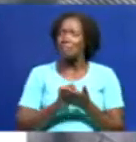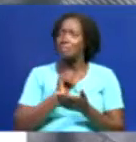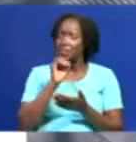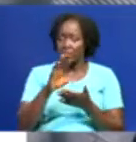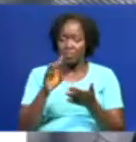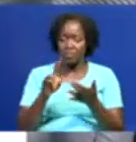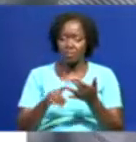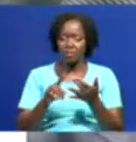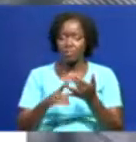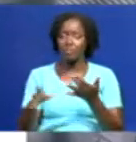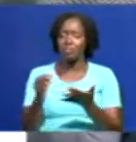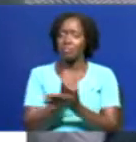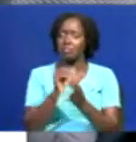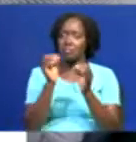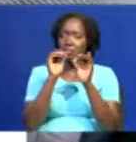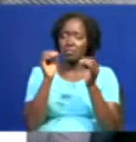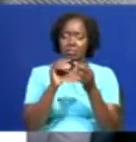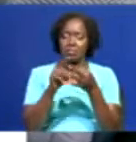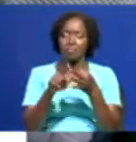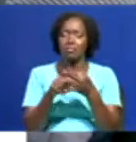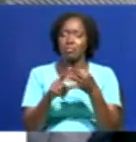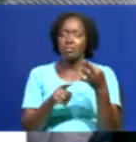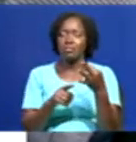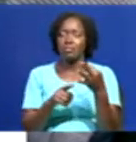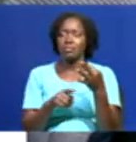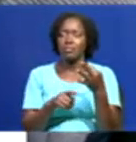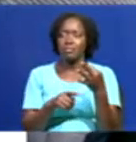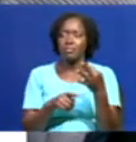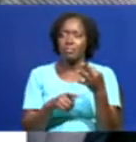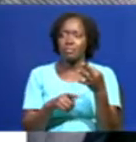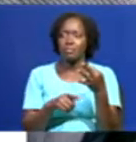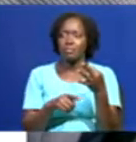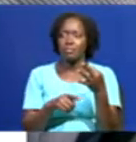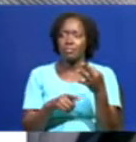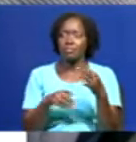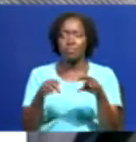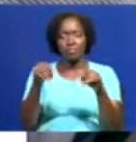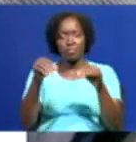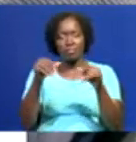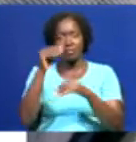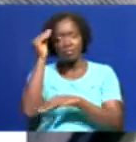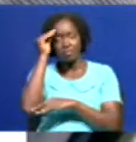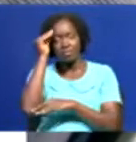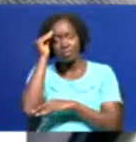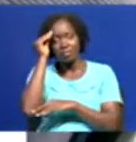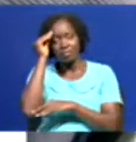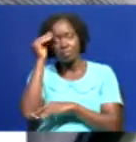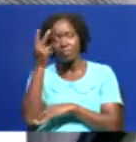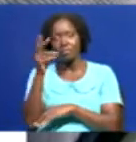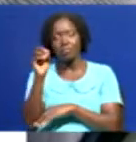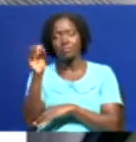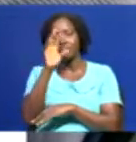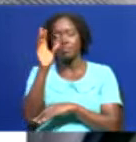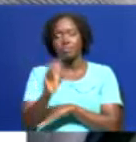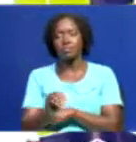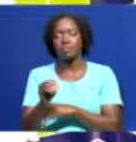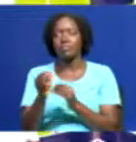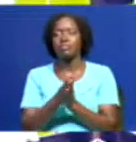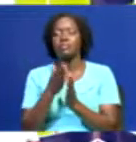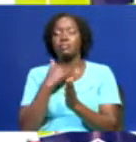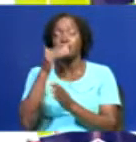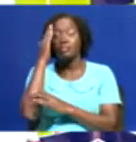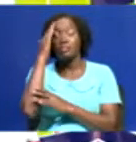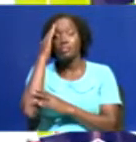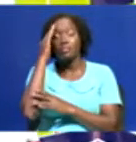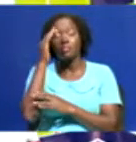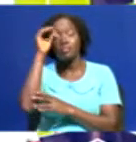by unemployment, and the third one was quality of education at 20%. And we wanted to find out